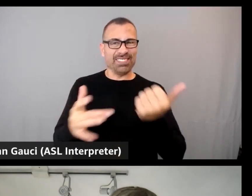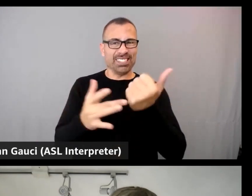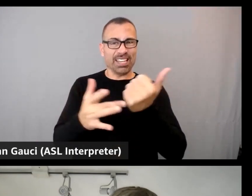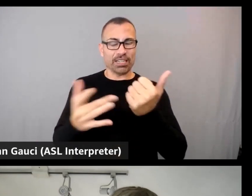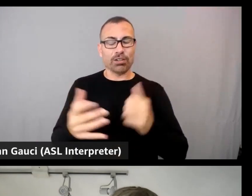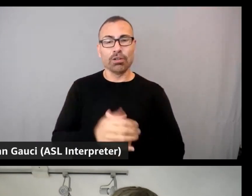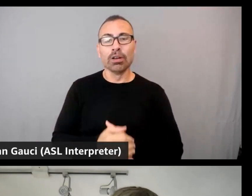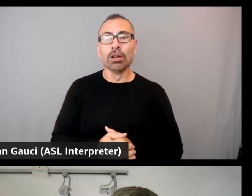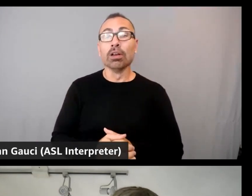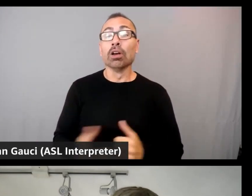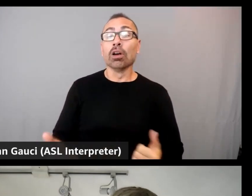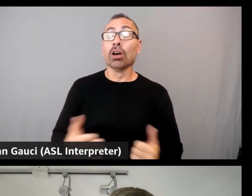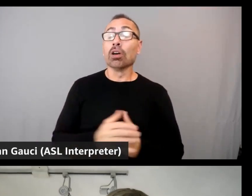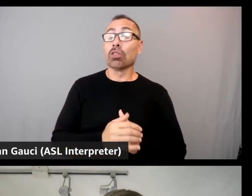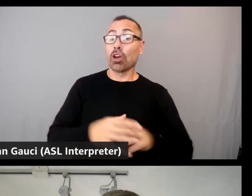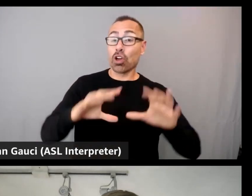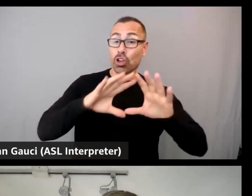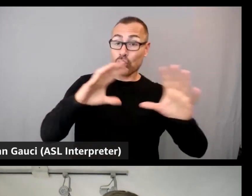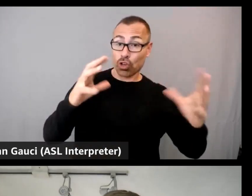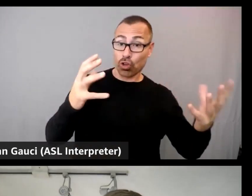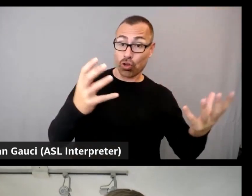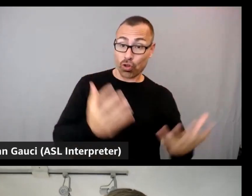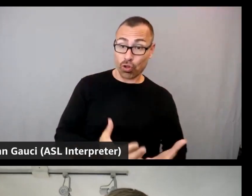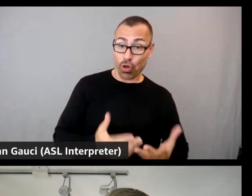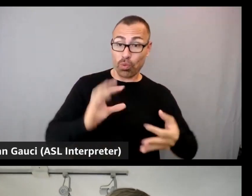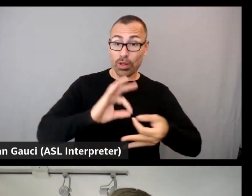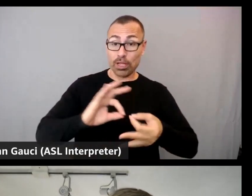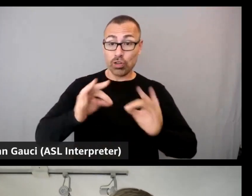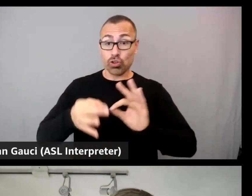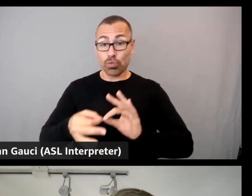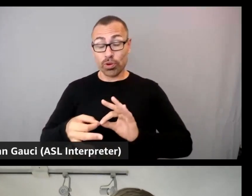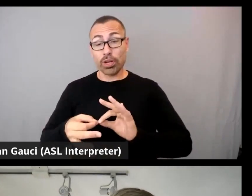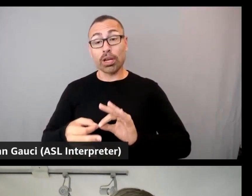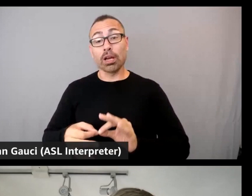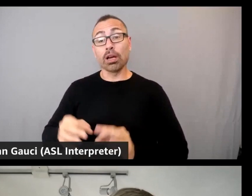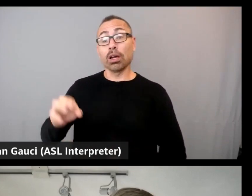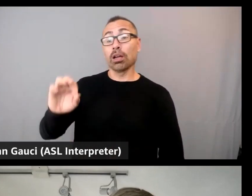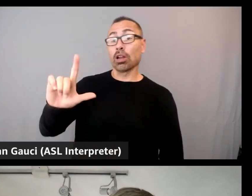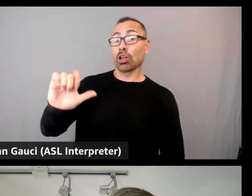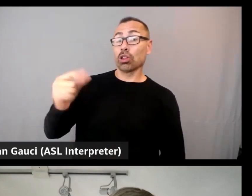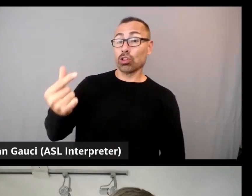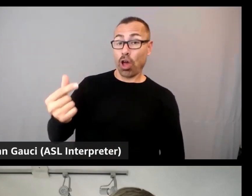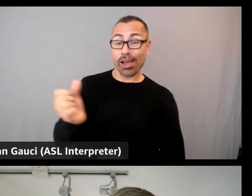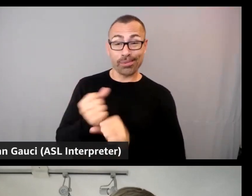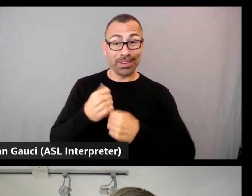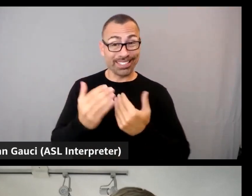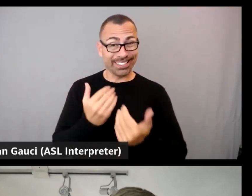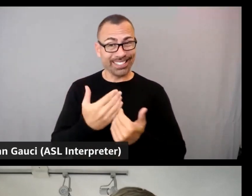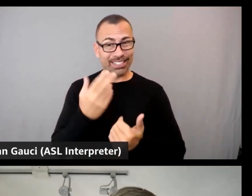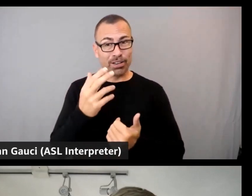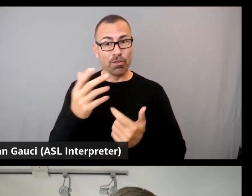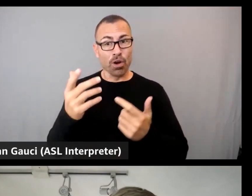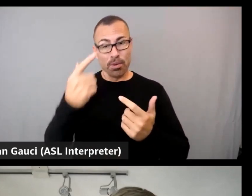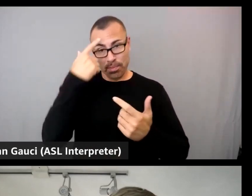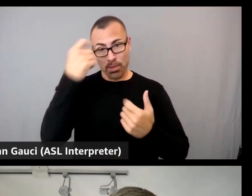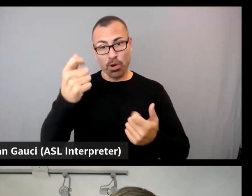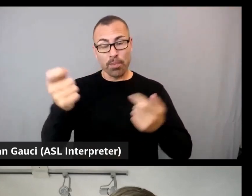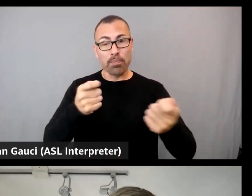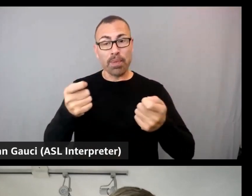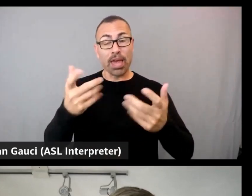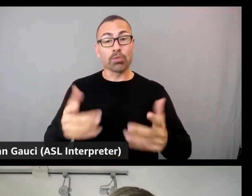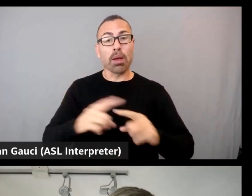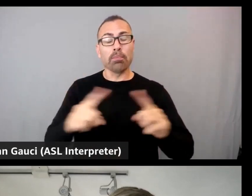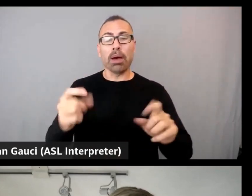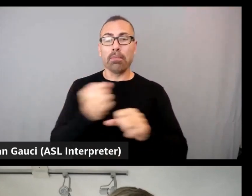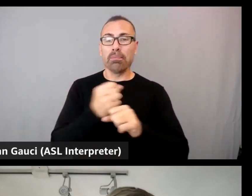while make it easier to actually do memory management, it also makes it difficult to distribute Python across different nodes.